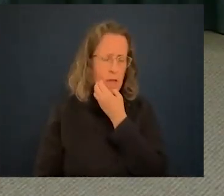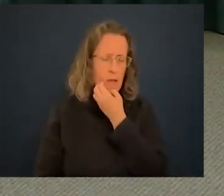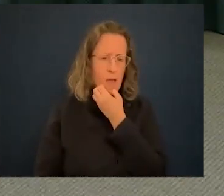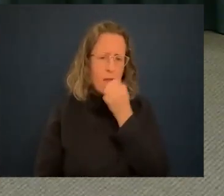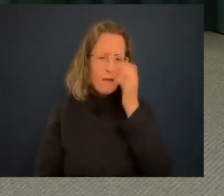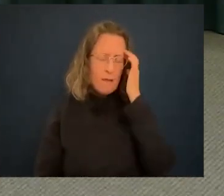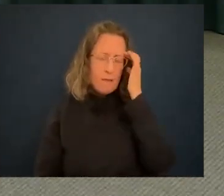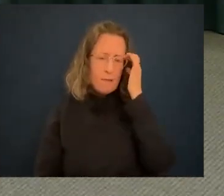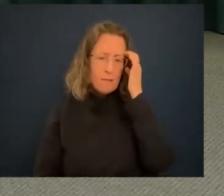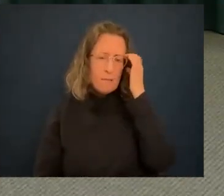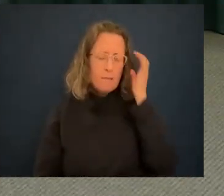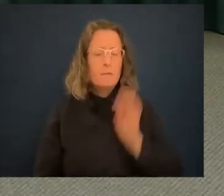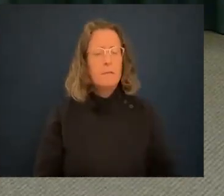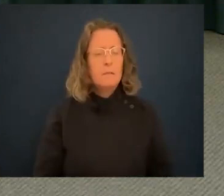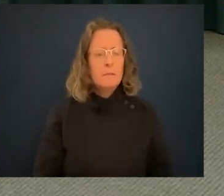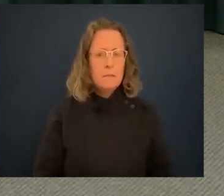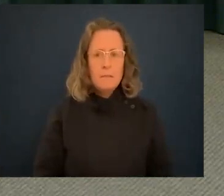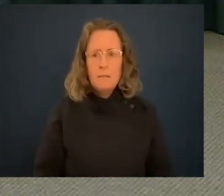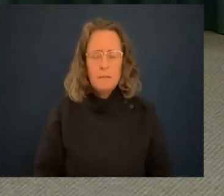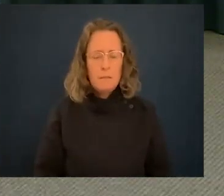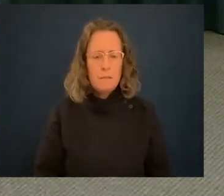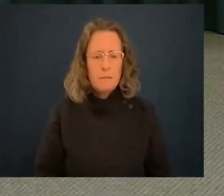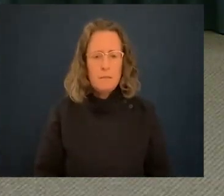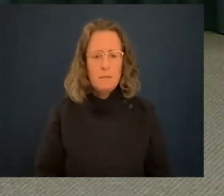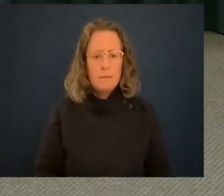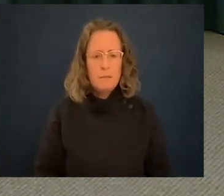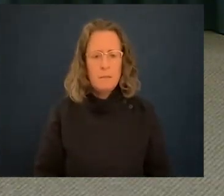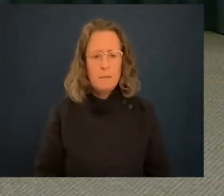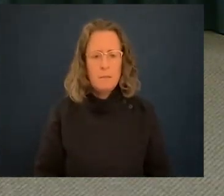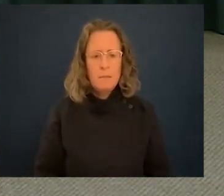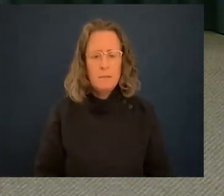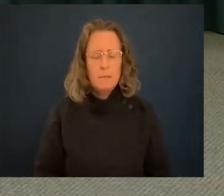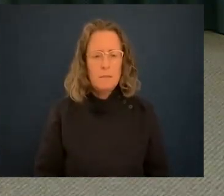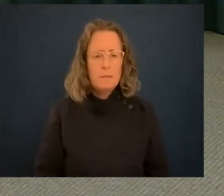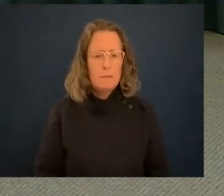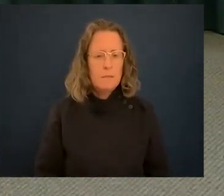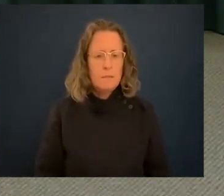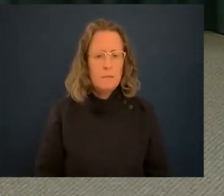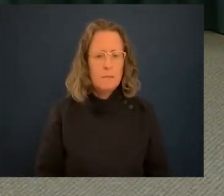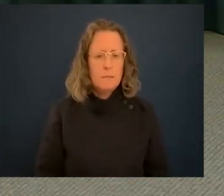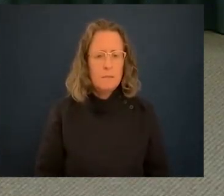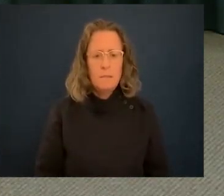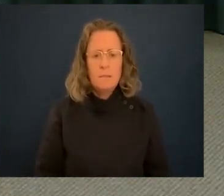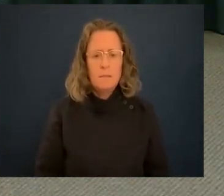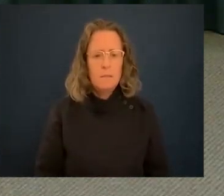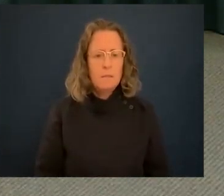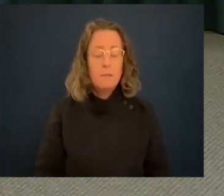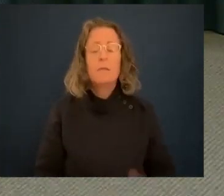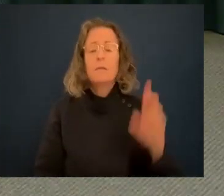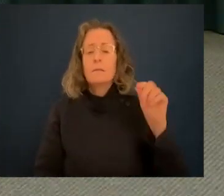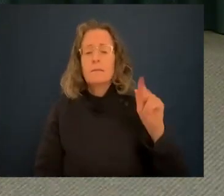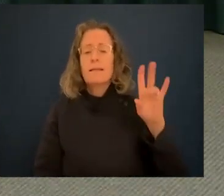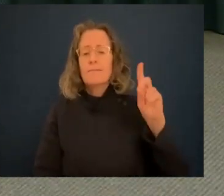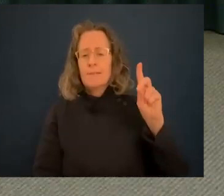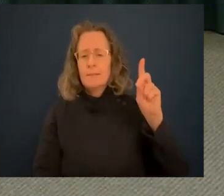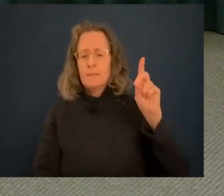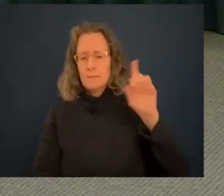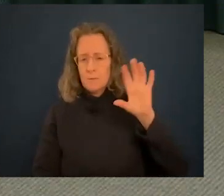choose I I'm just gonna do a stick with my uh yeah we're going to David yes